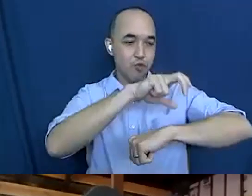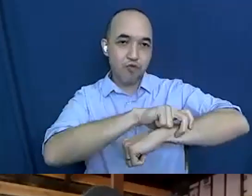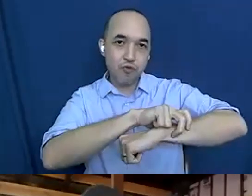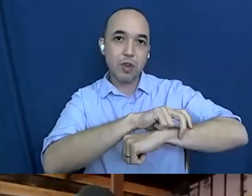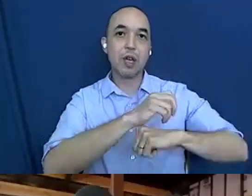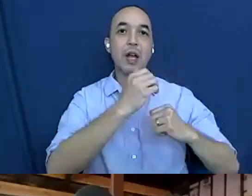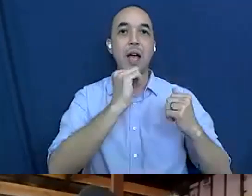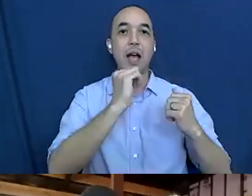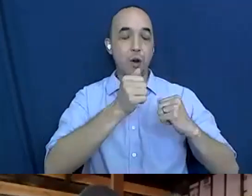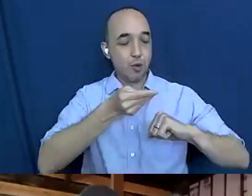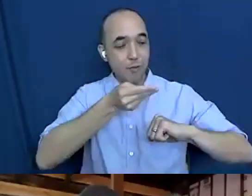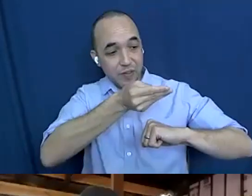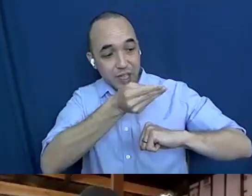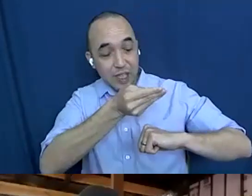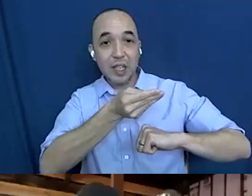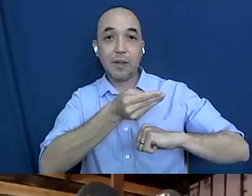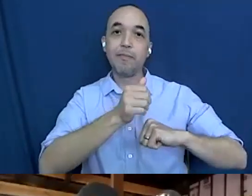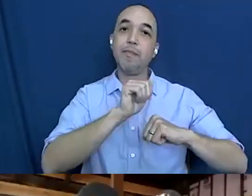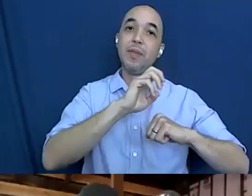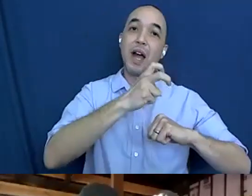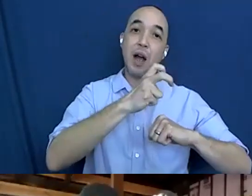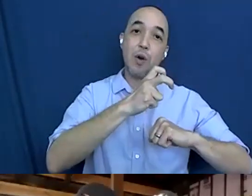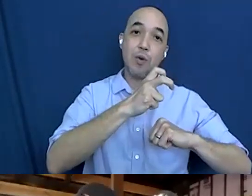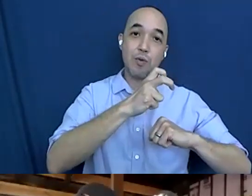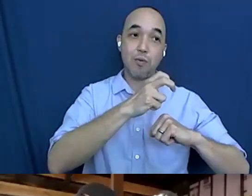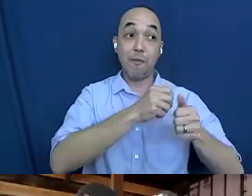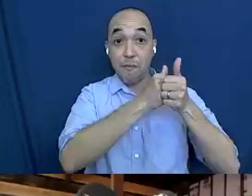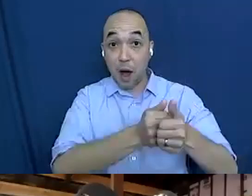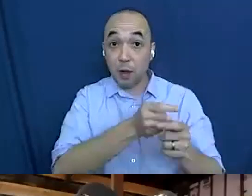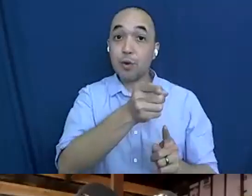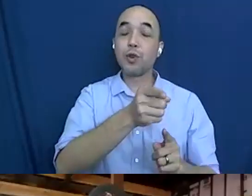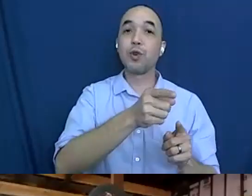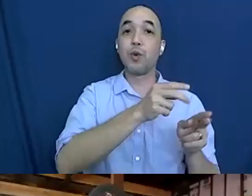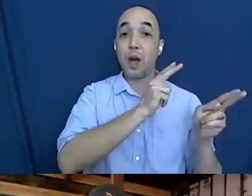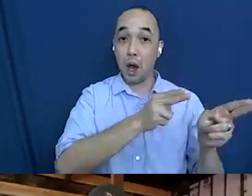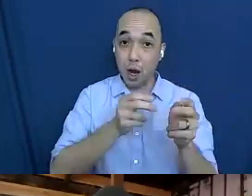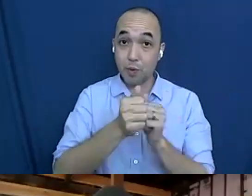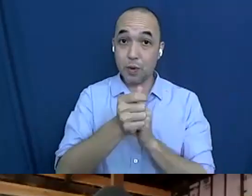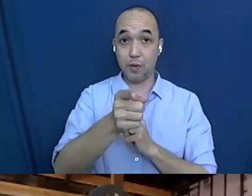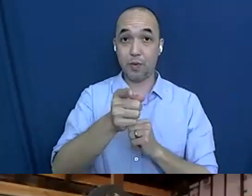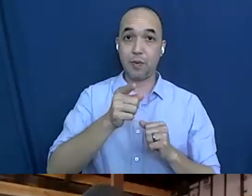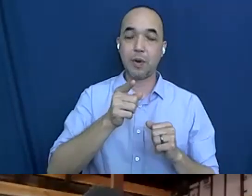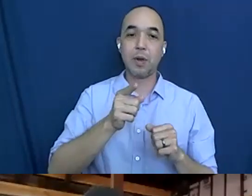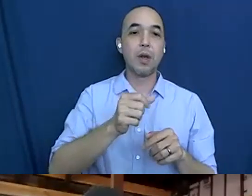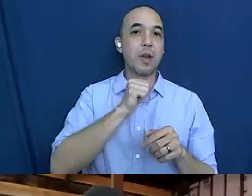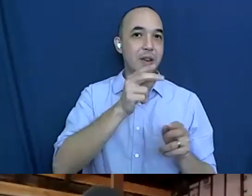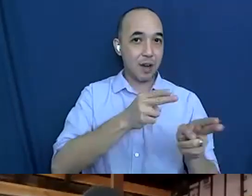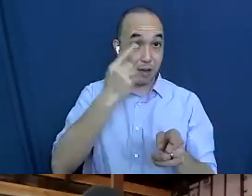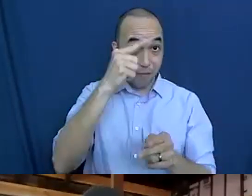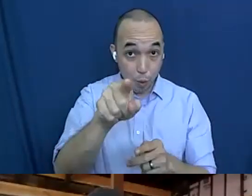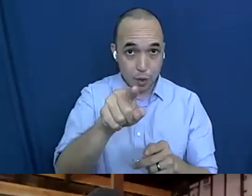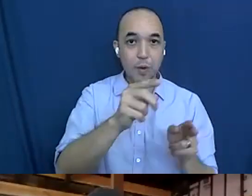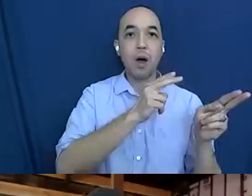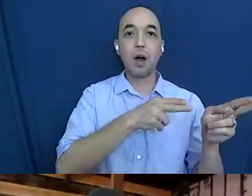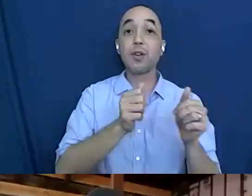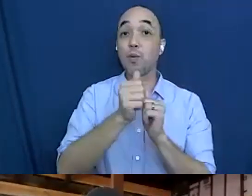the glove, to follow you, to now hunt with you. Wow. It's not hunting for you, it's hunting with you. Mm-hmm. If you